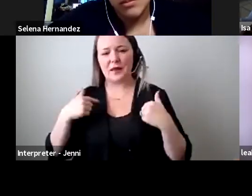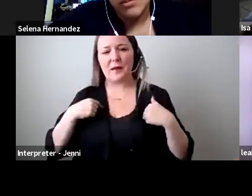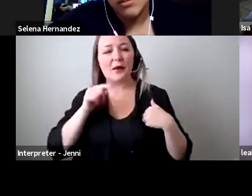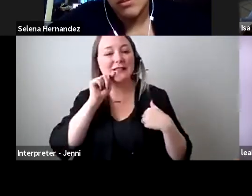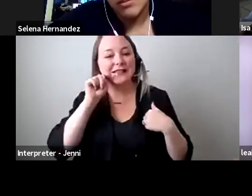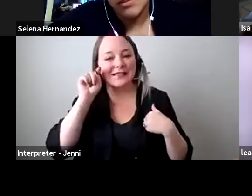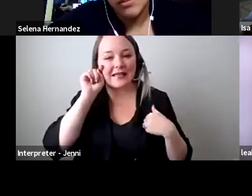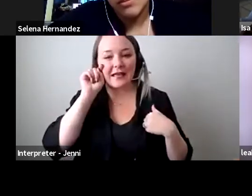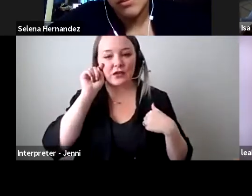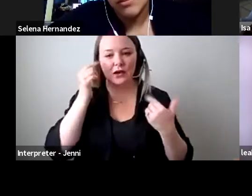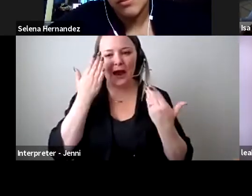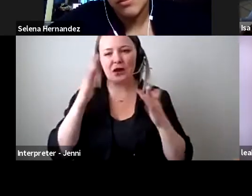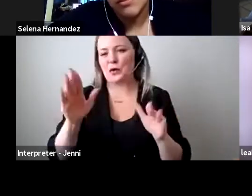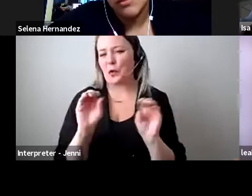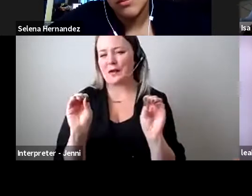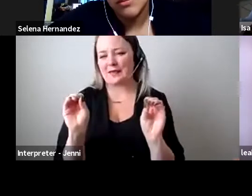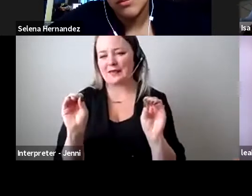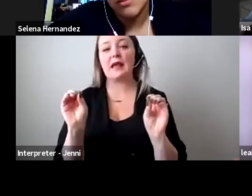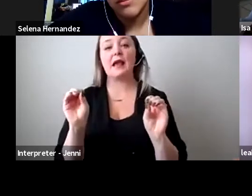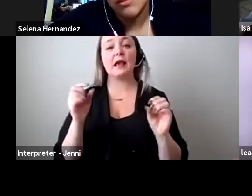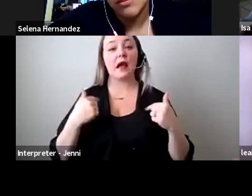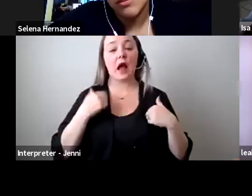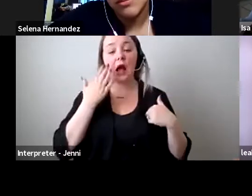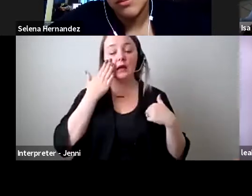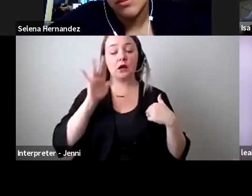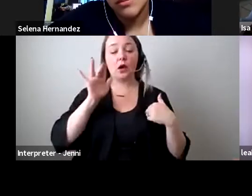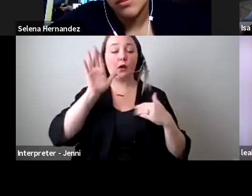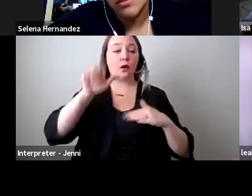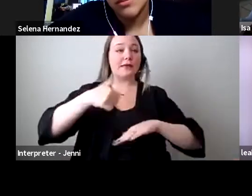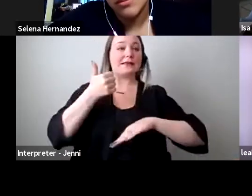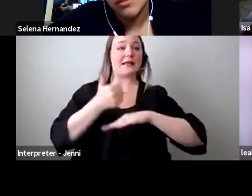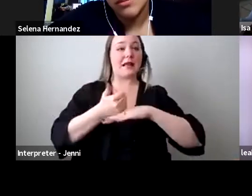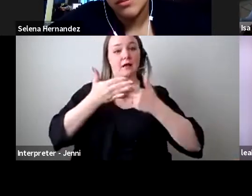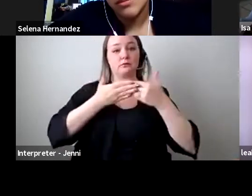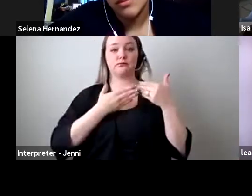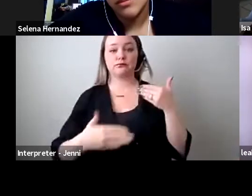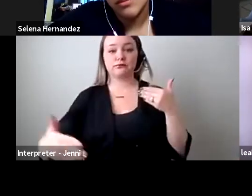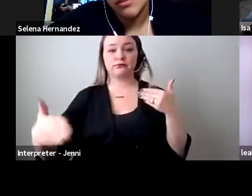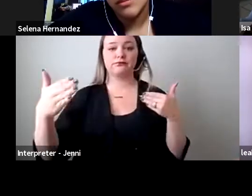nothing. I didn't know I was going to set myself up for this,